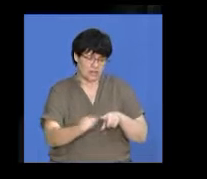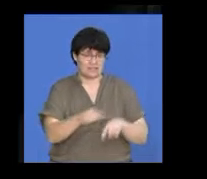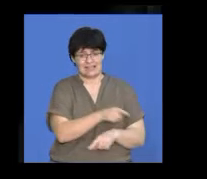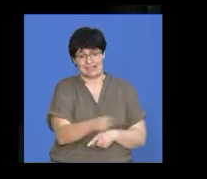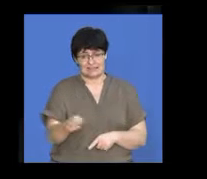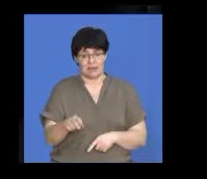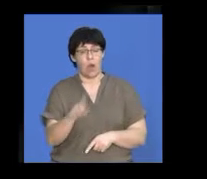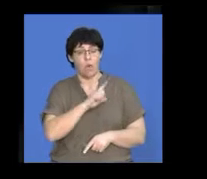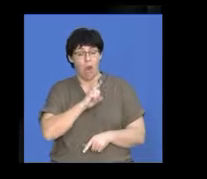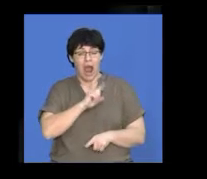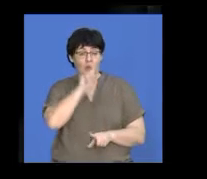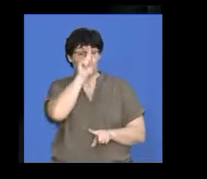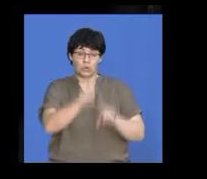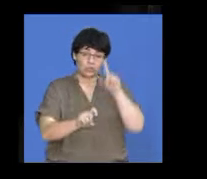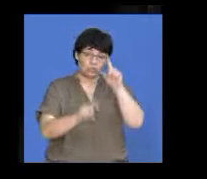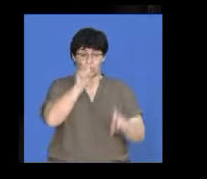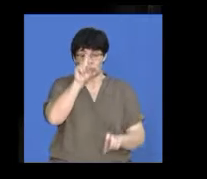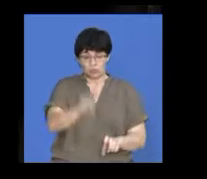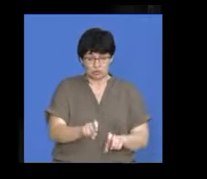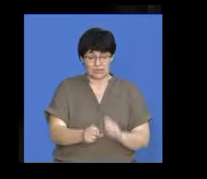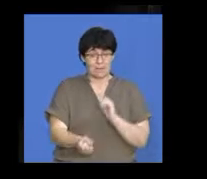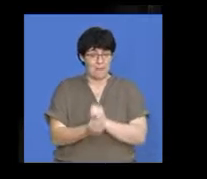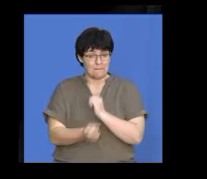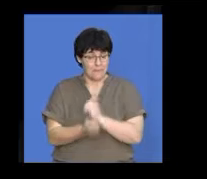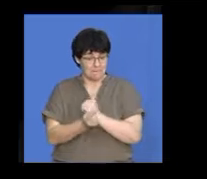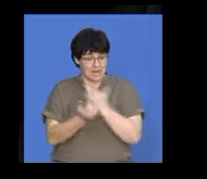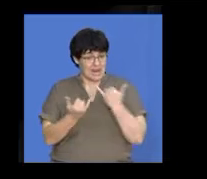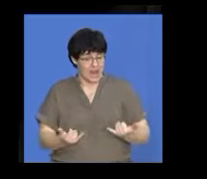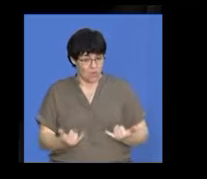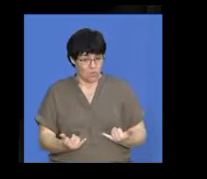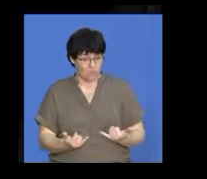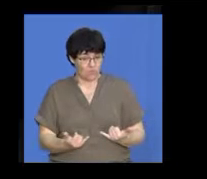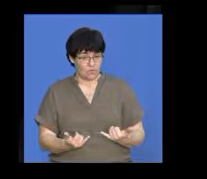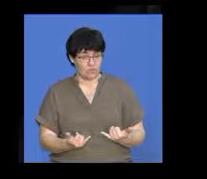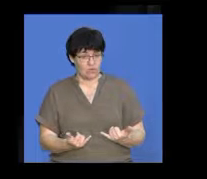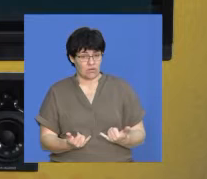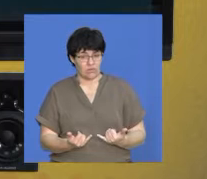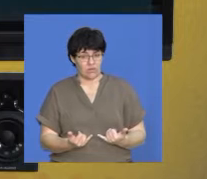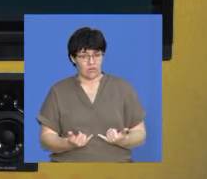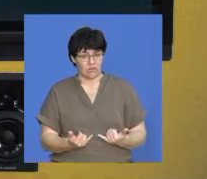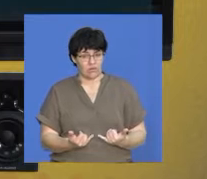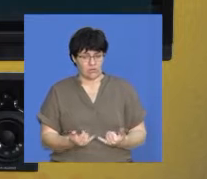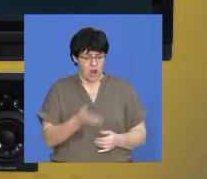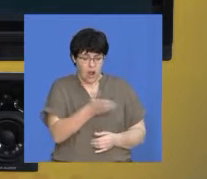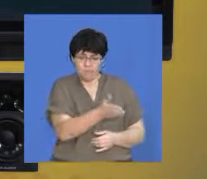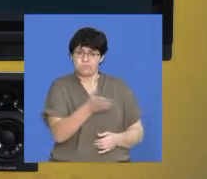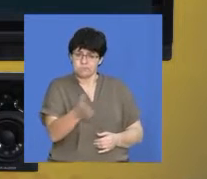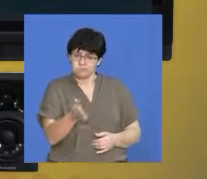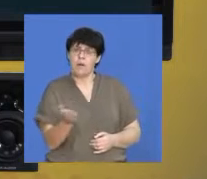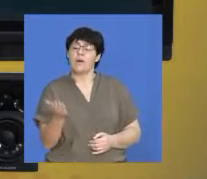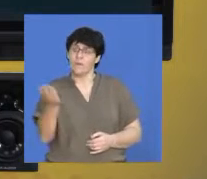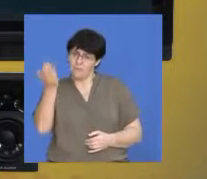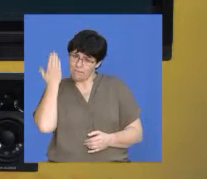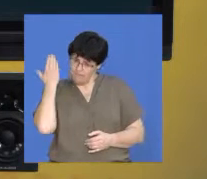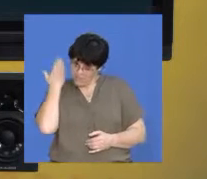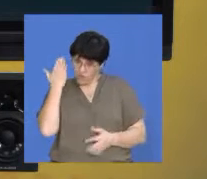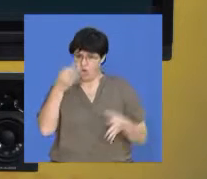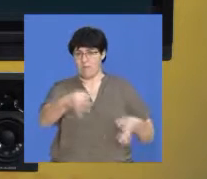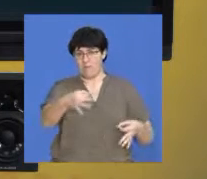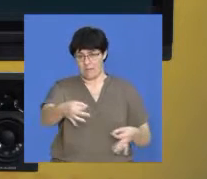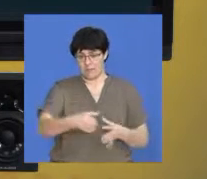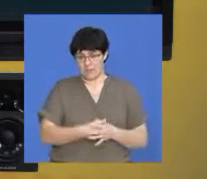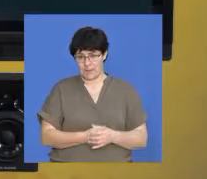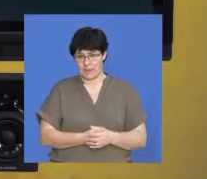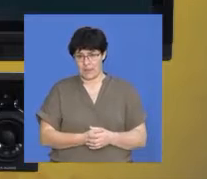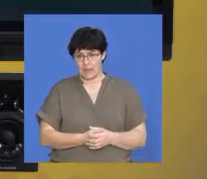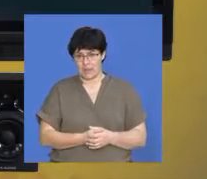all these questions that I went over with you, they actually come from past papers.